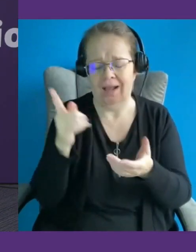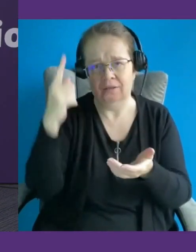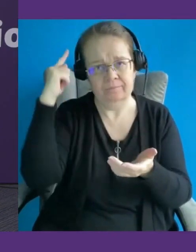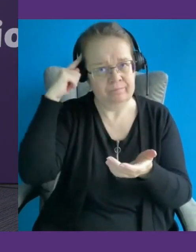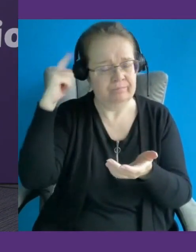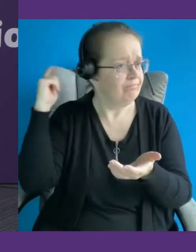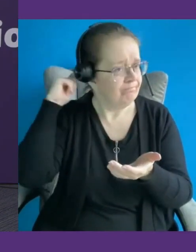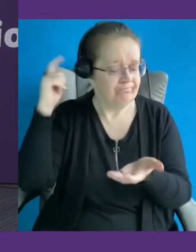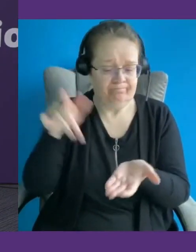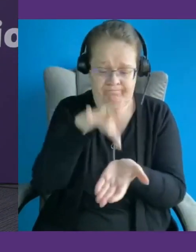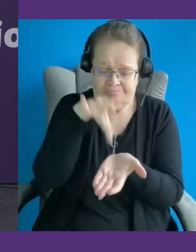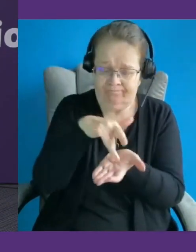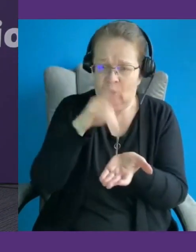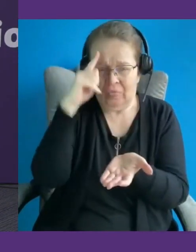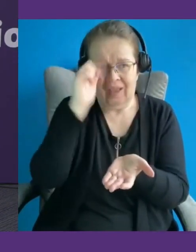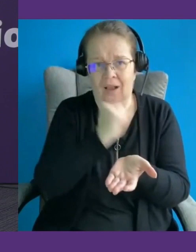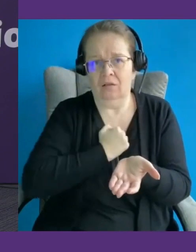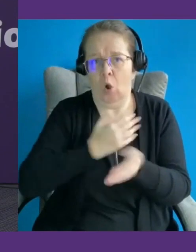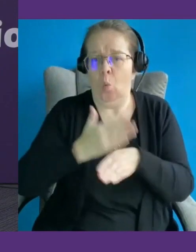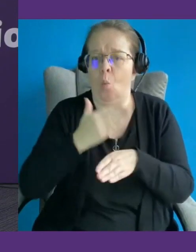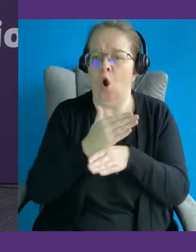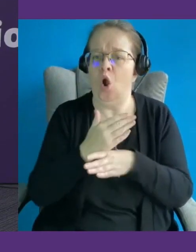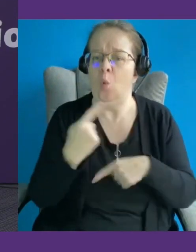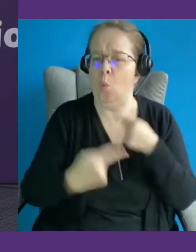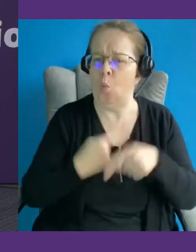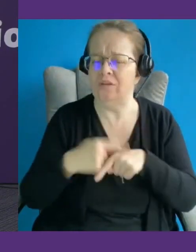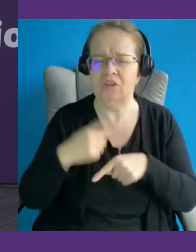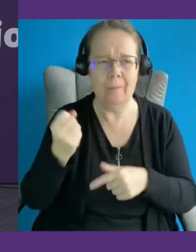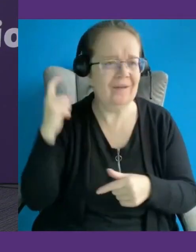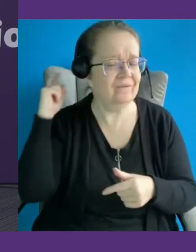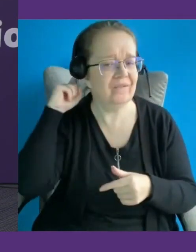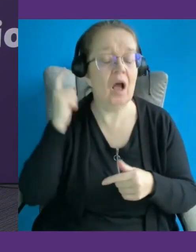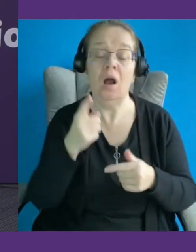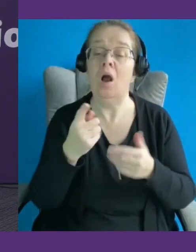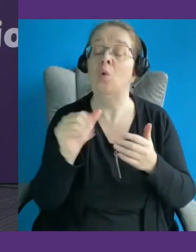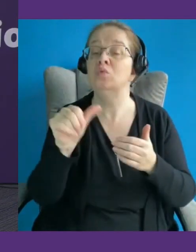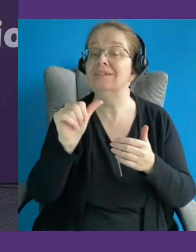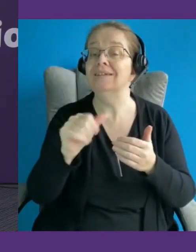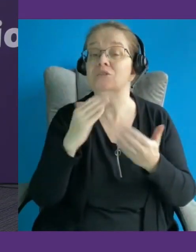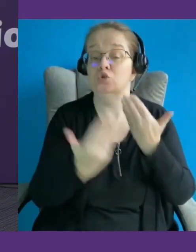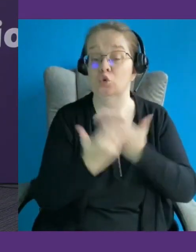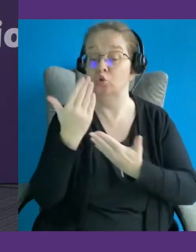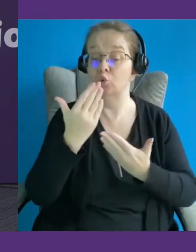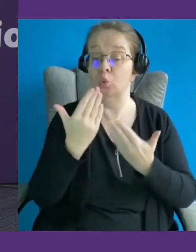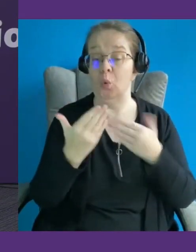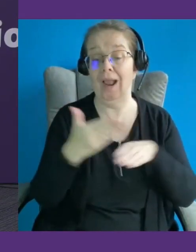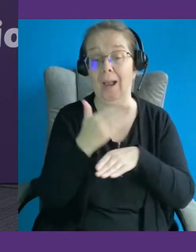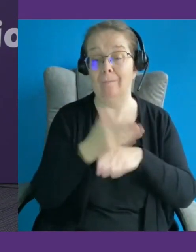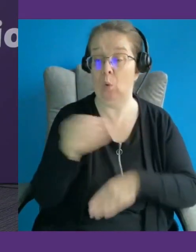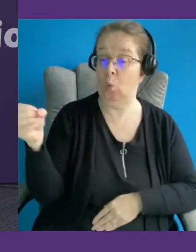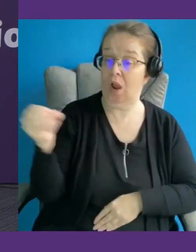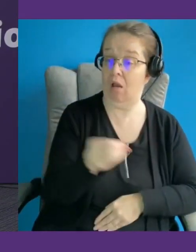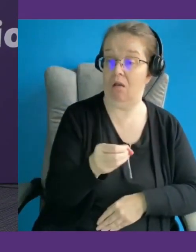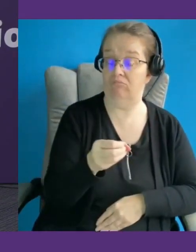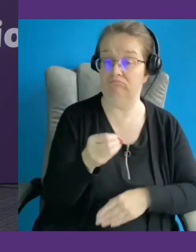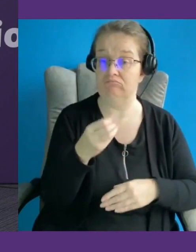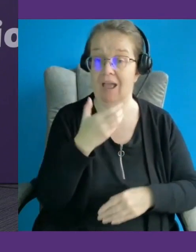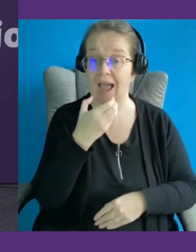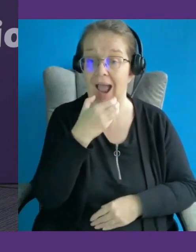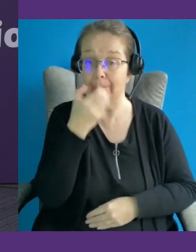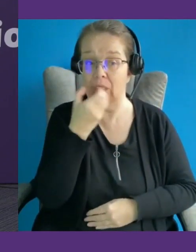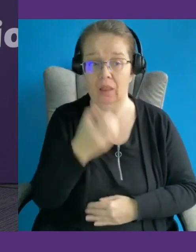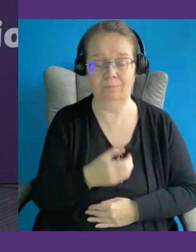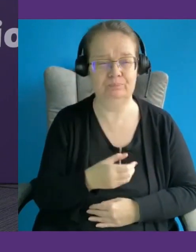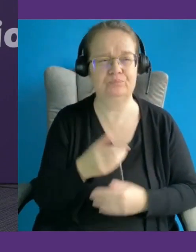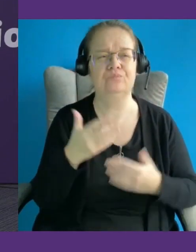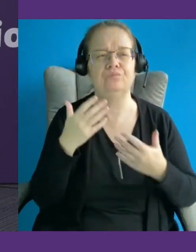work? Yeah, I mean, certainly I think for any new employee when they join Apple, there is an effort to make sure